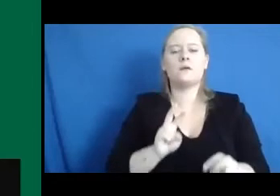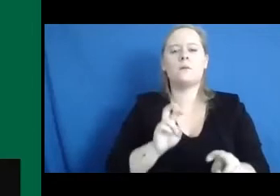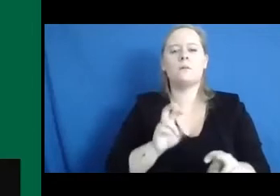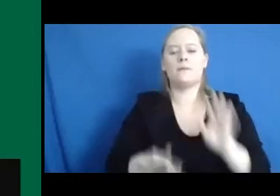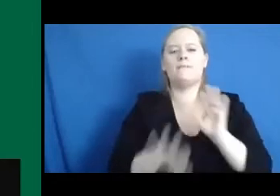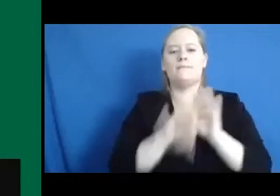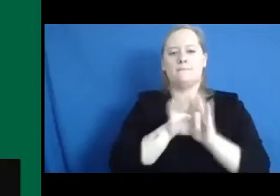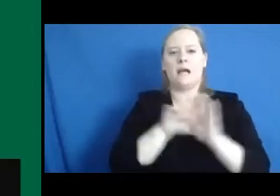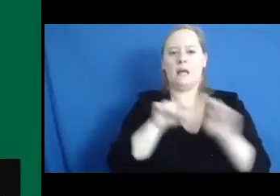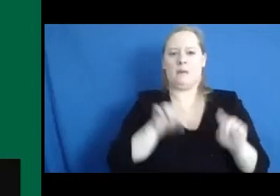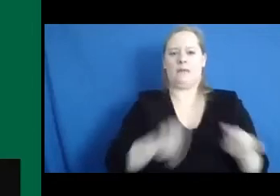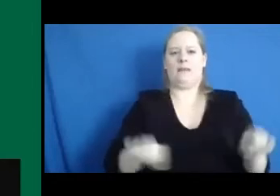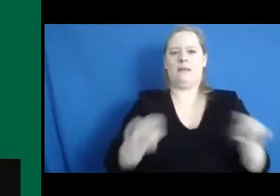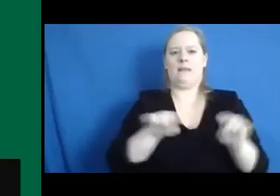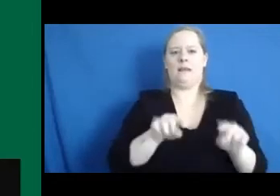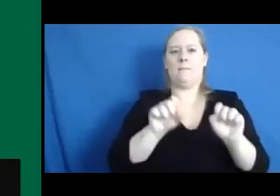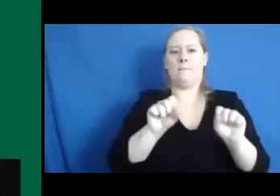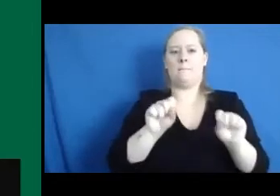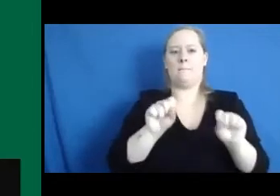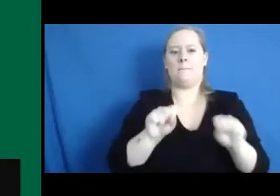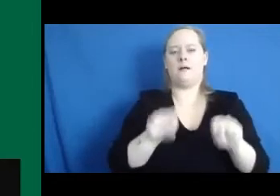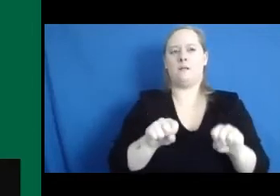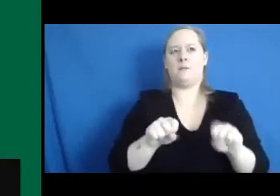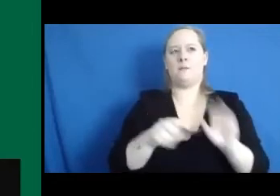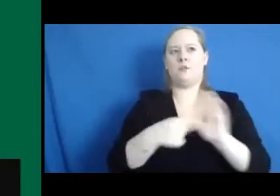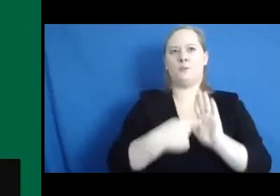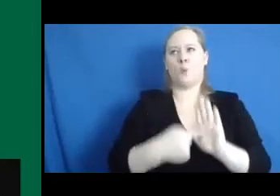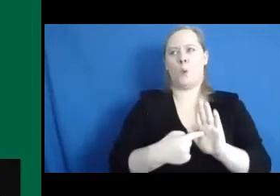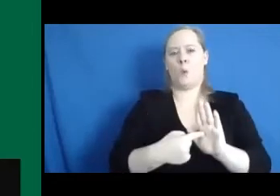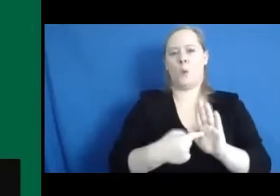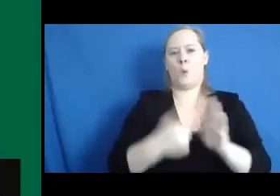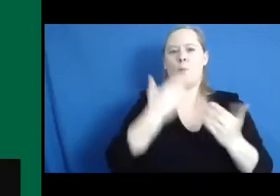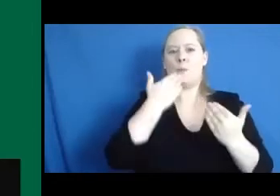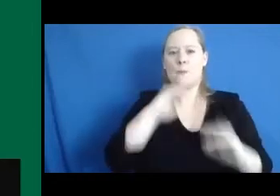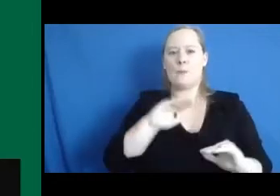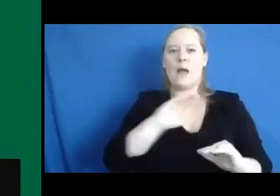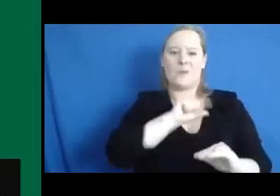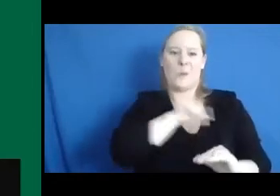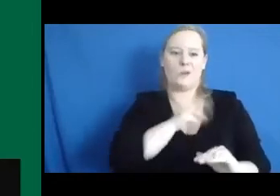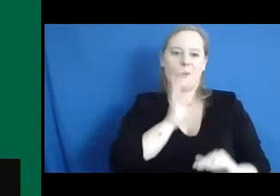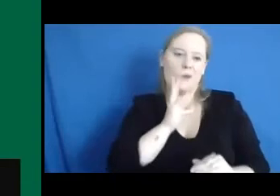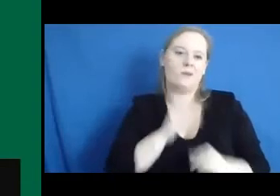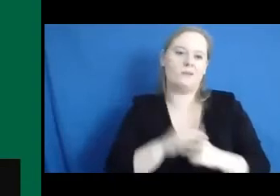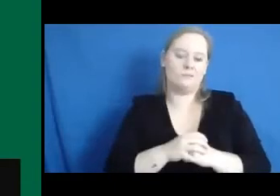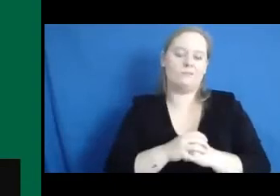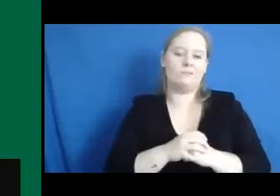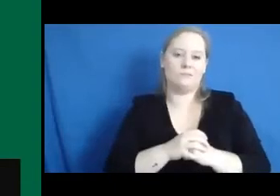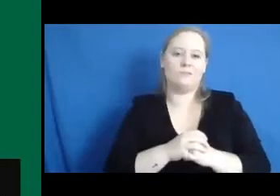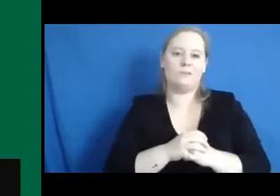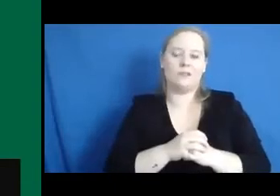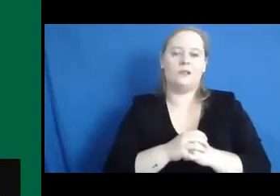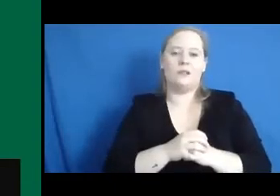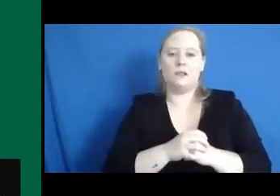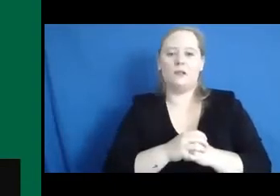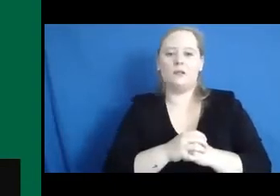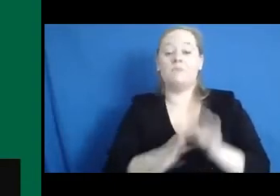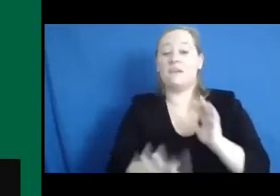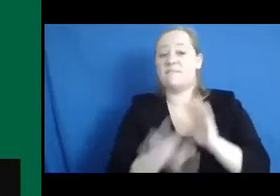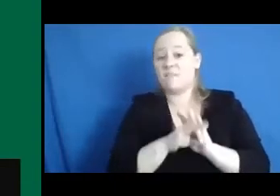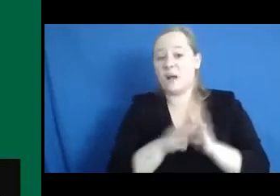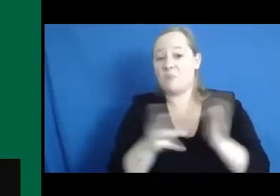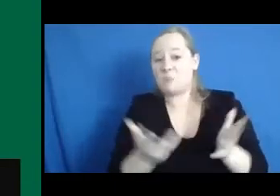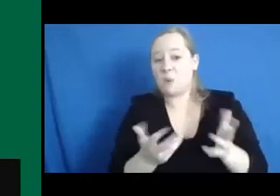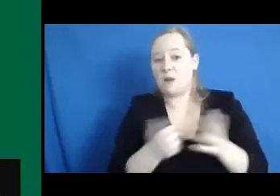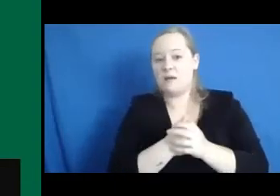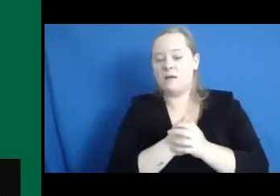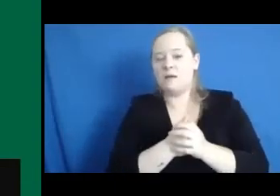can potentially be an indicator of poor water quality. And what we found is that there